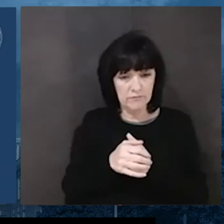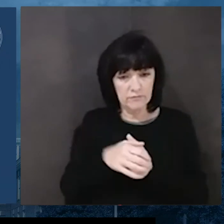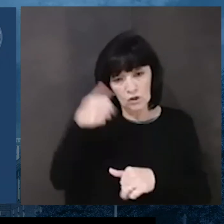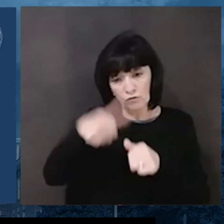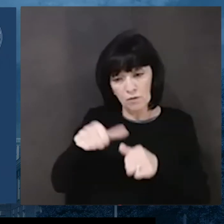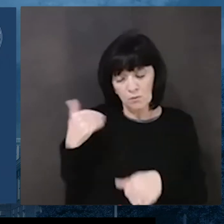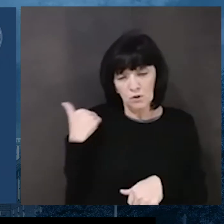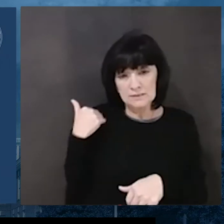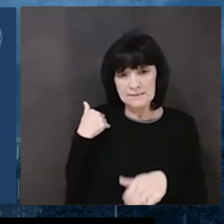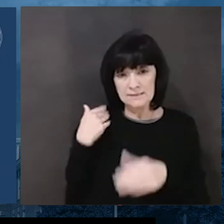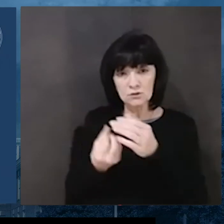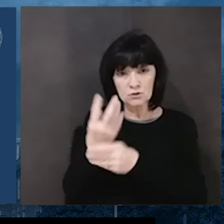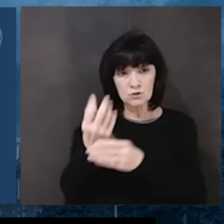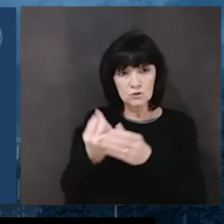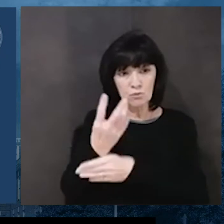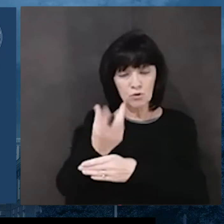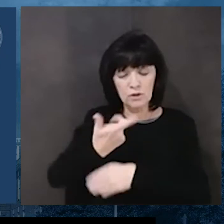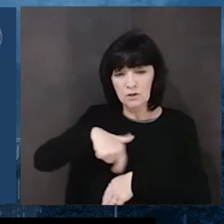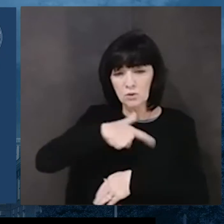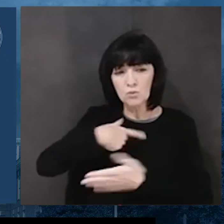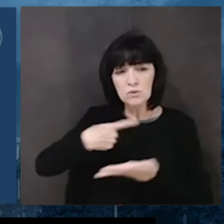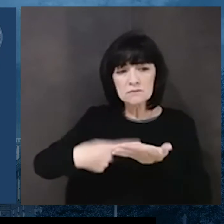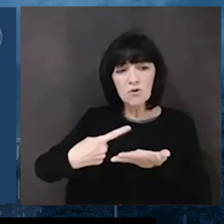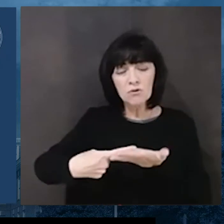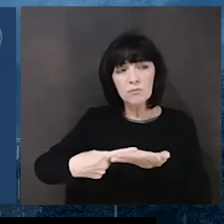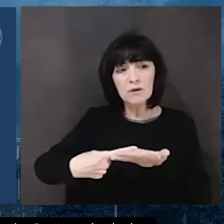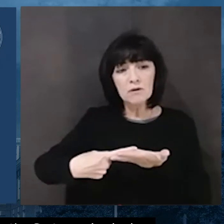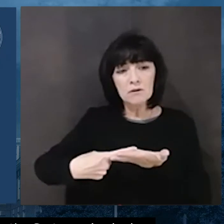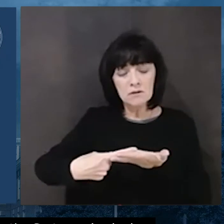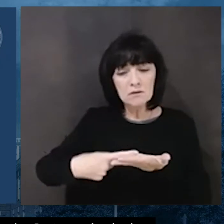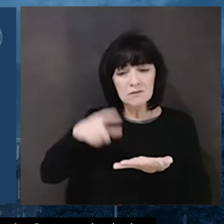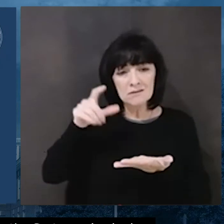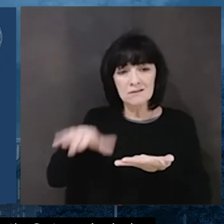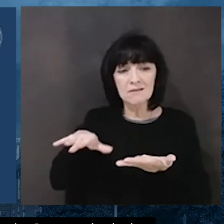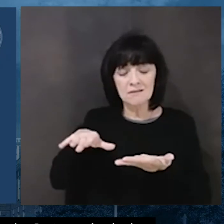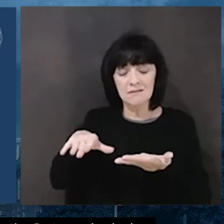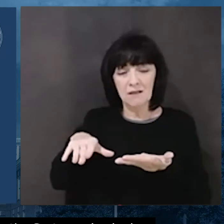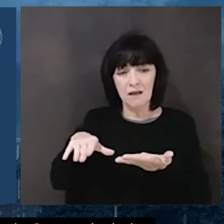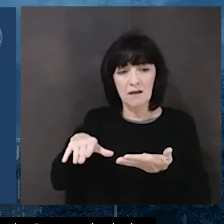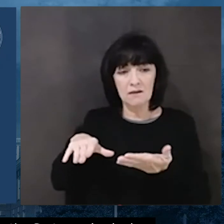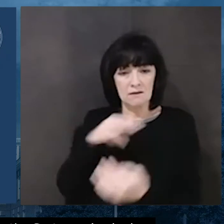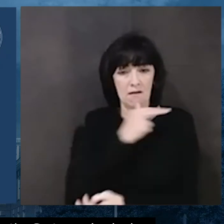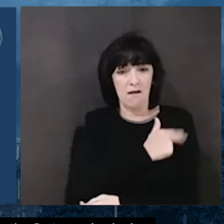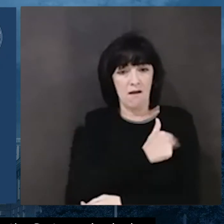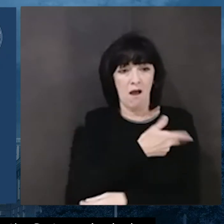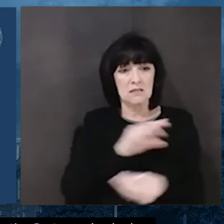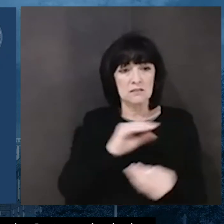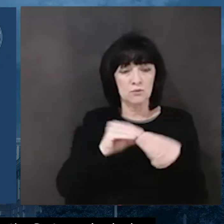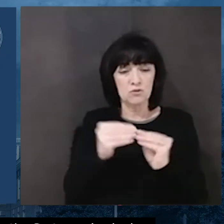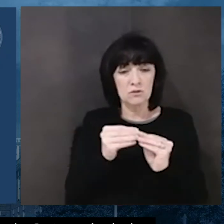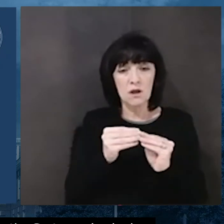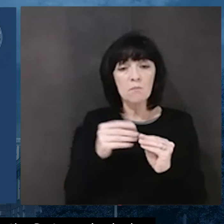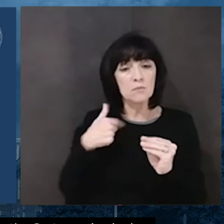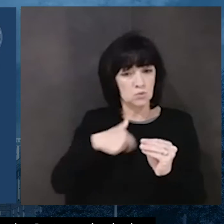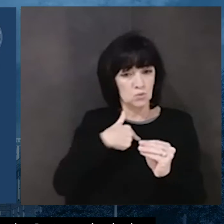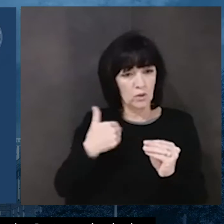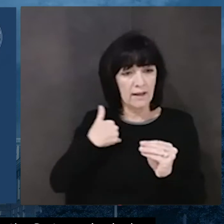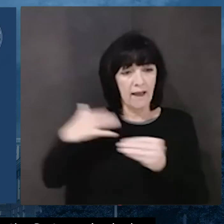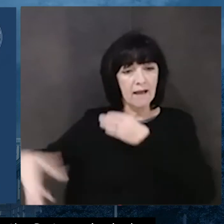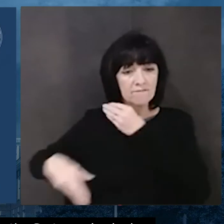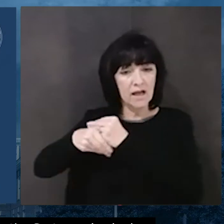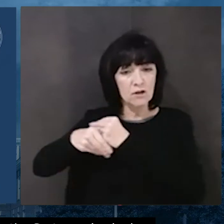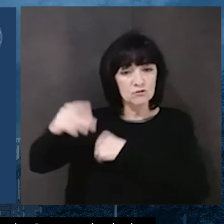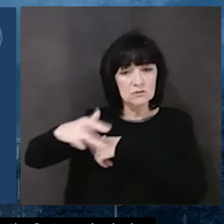that we had conversations around surge hospital capacity at Nemours. We still have an agreement with